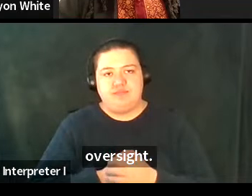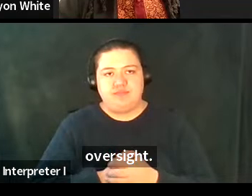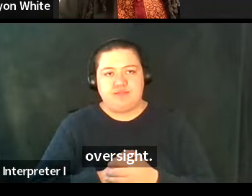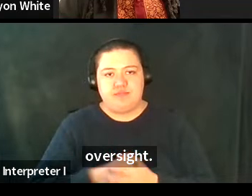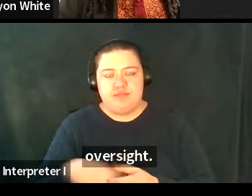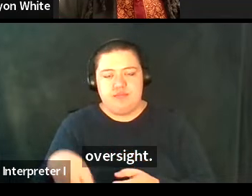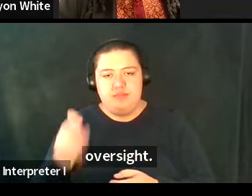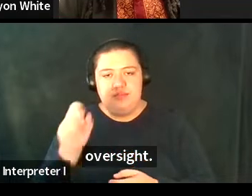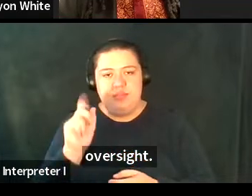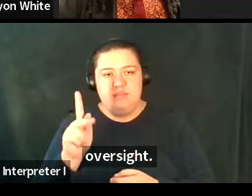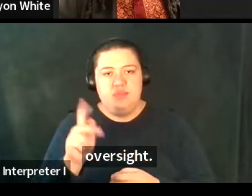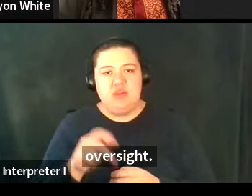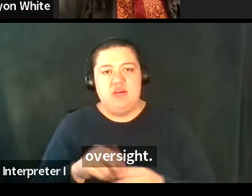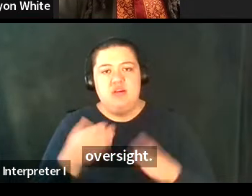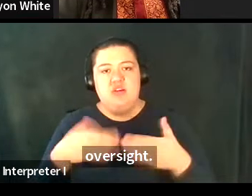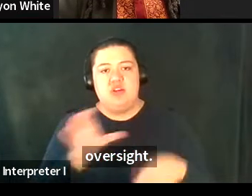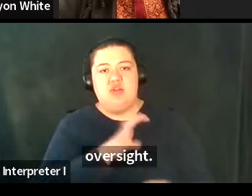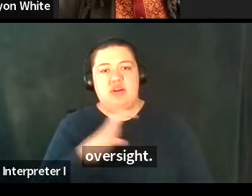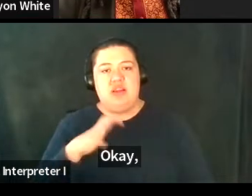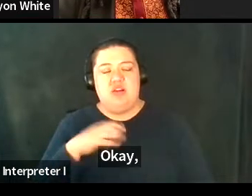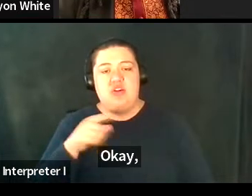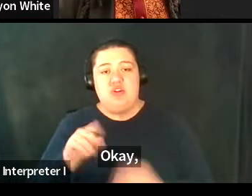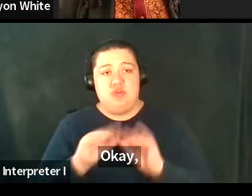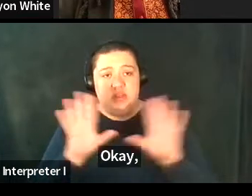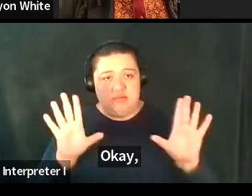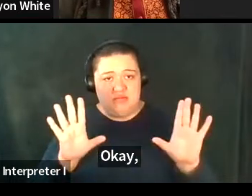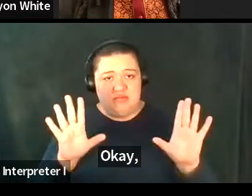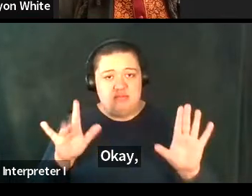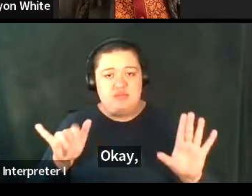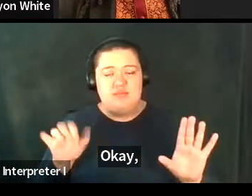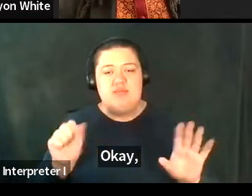Okay. General Counsel, you're clear on that? Yes.